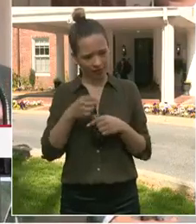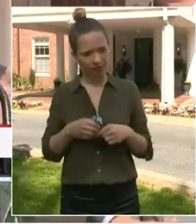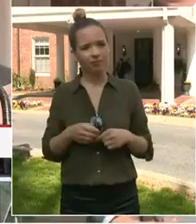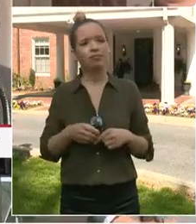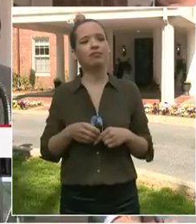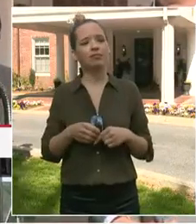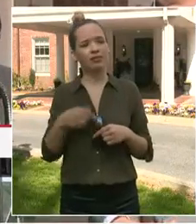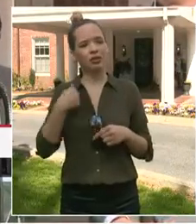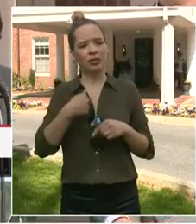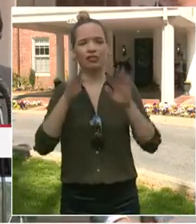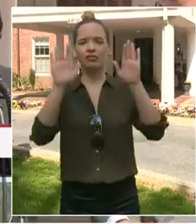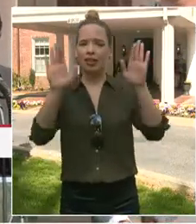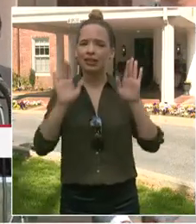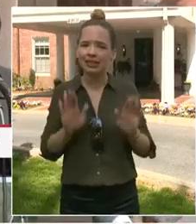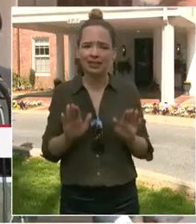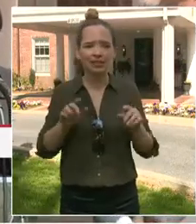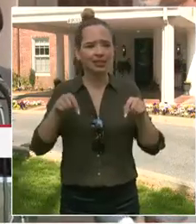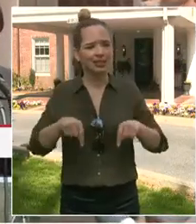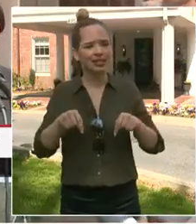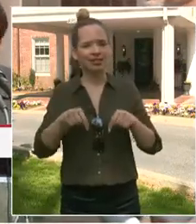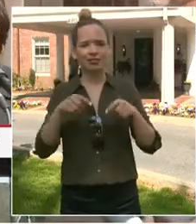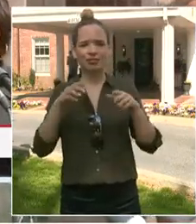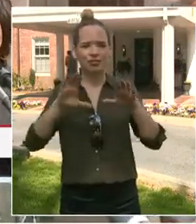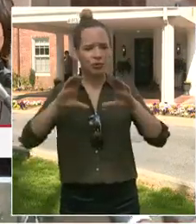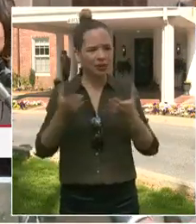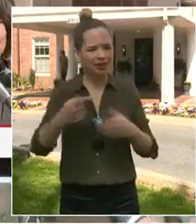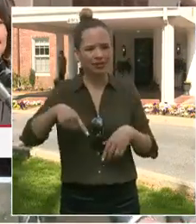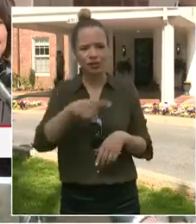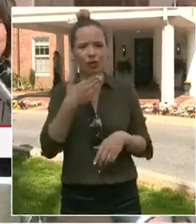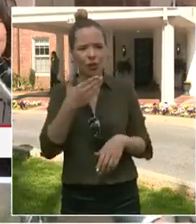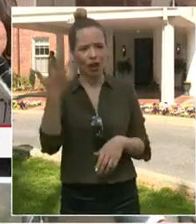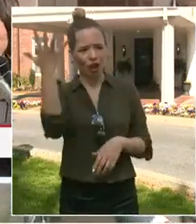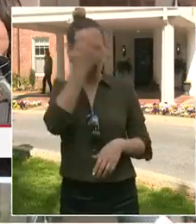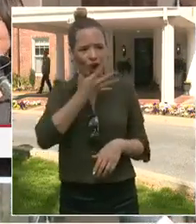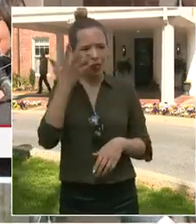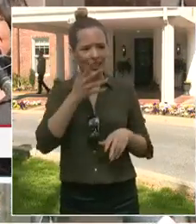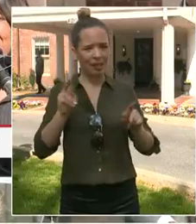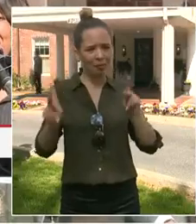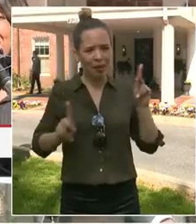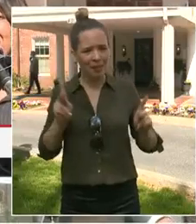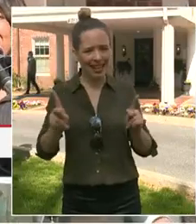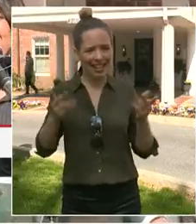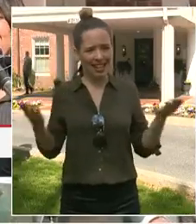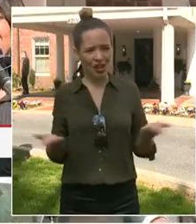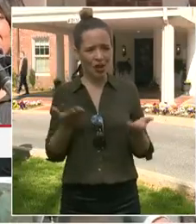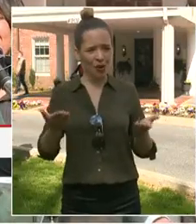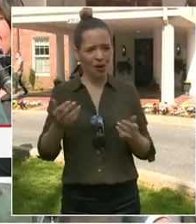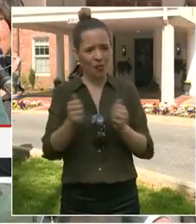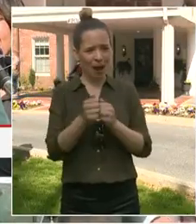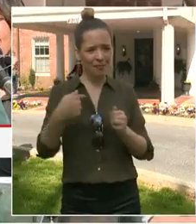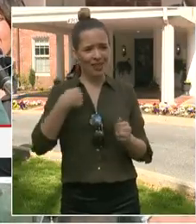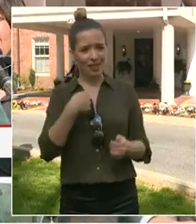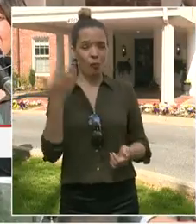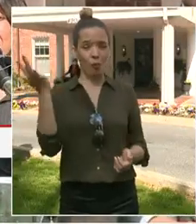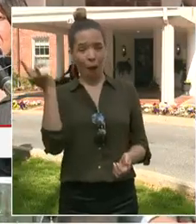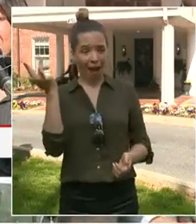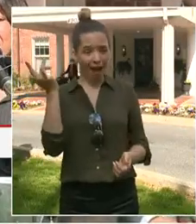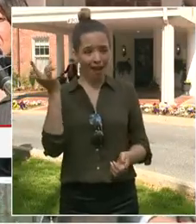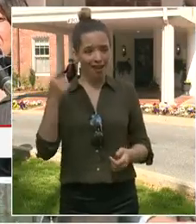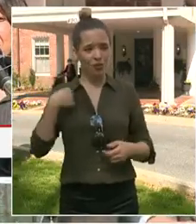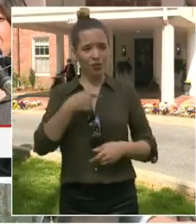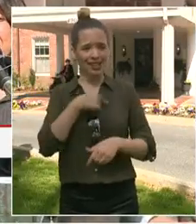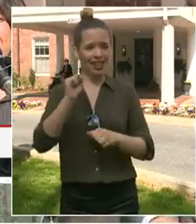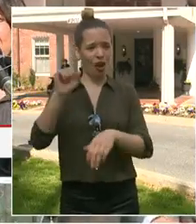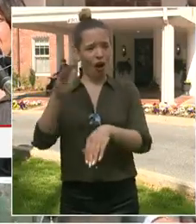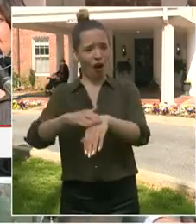of good-looking, hard-working people is with me because they have answered the call. They said